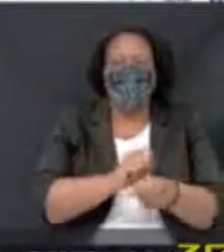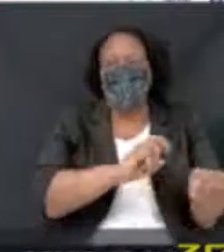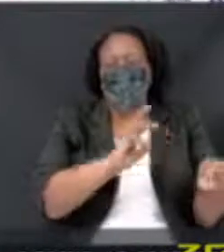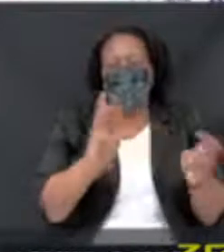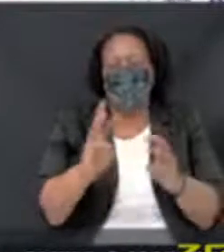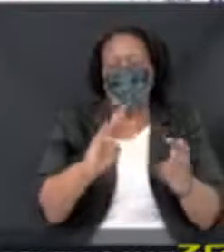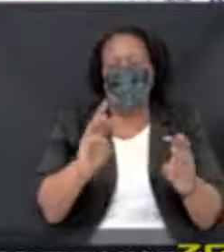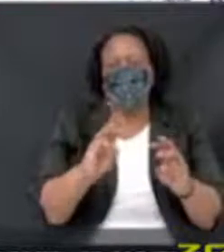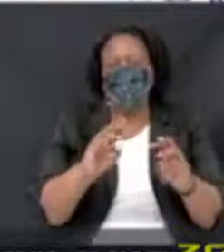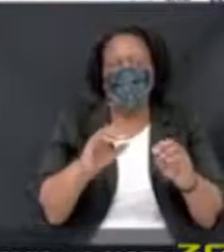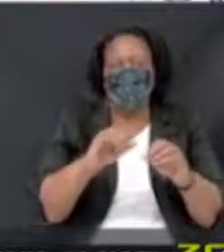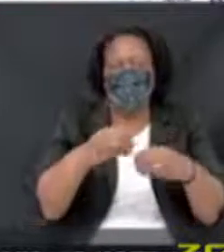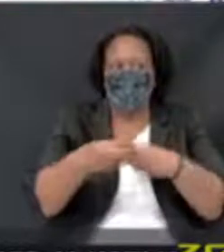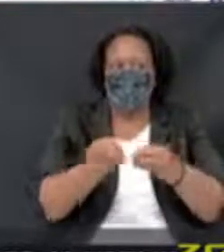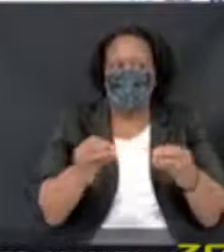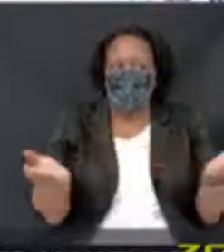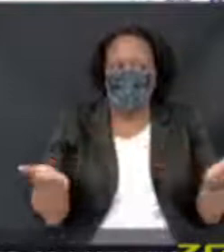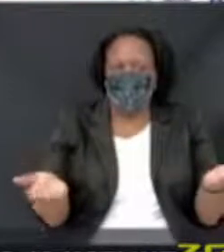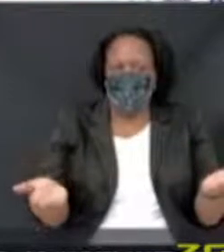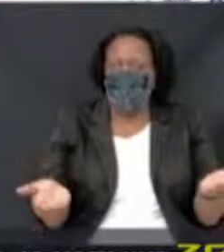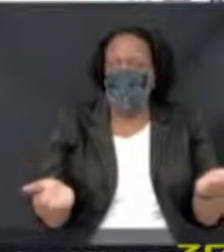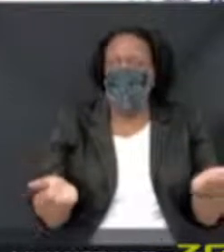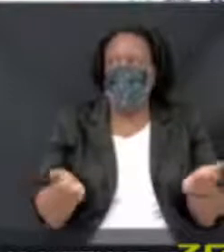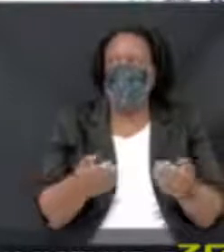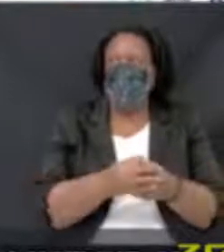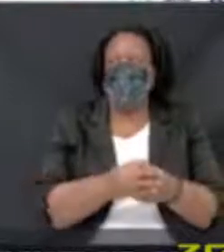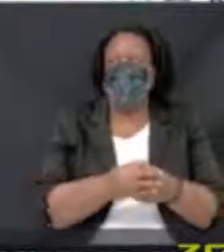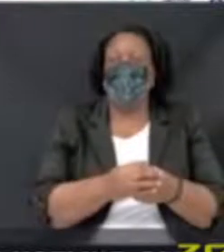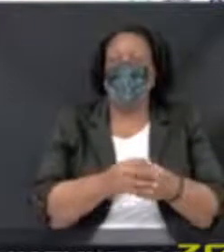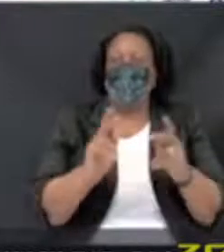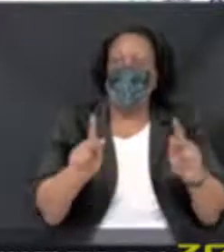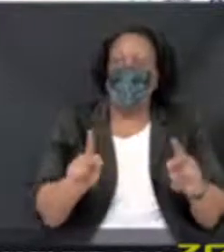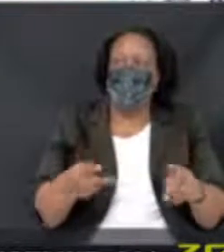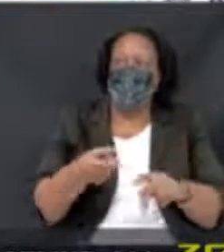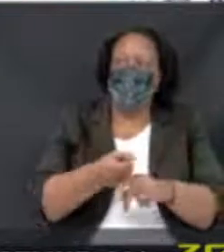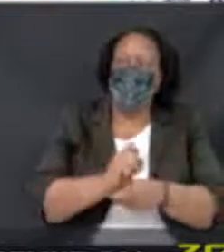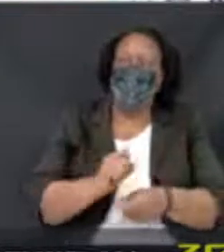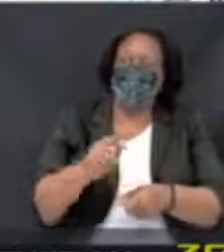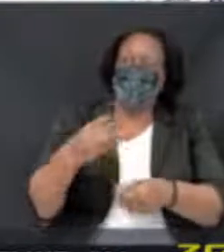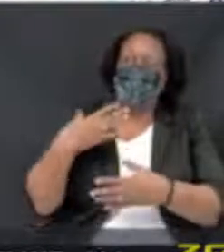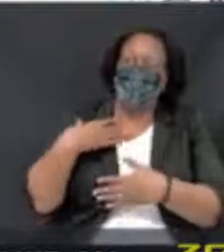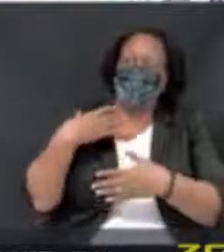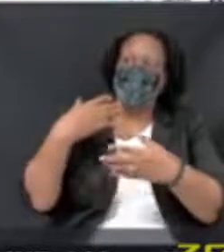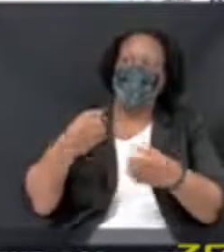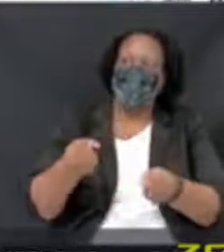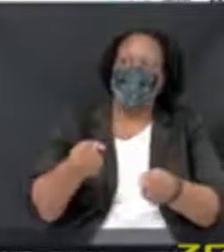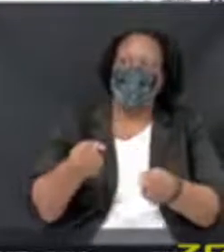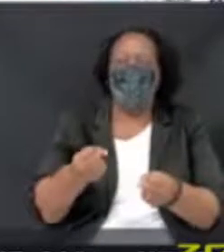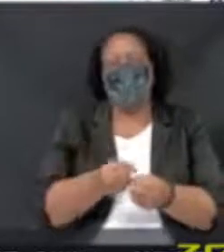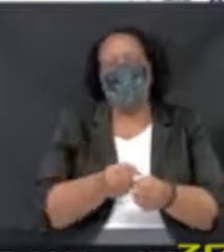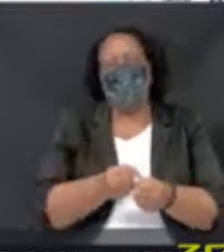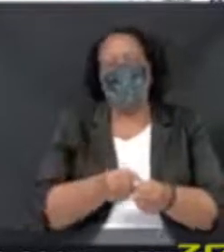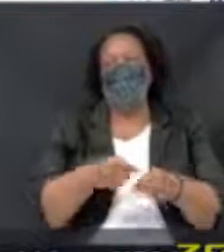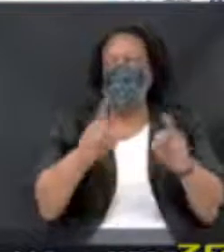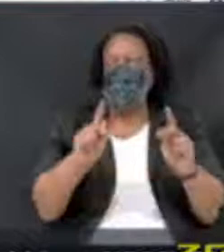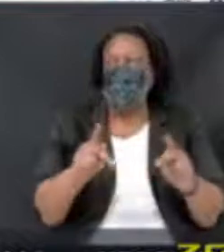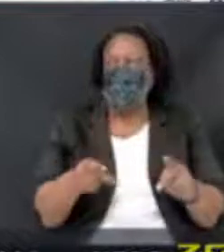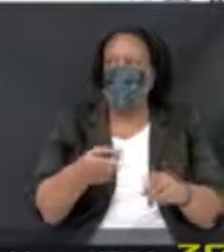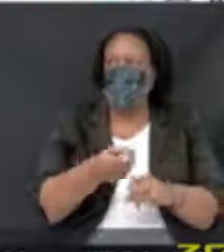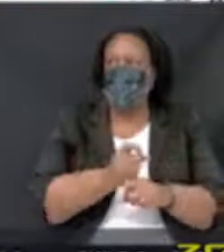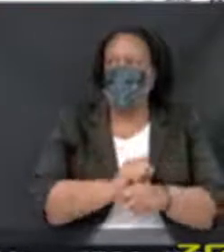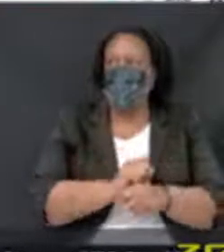Management Department, Senior Representative from the Ministry of Health, Senior Representative from the Ministry of National Security,